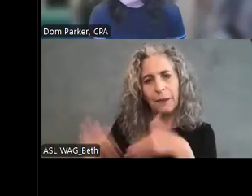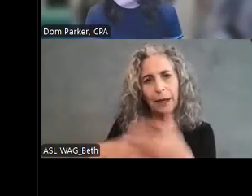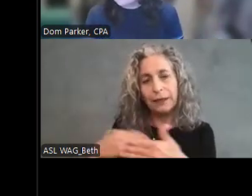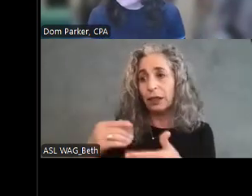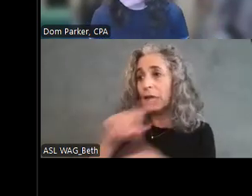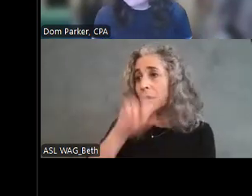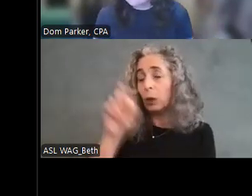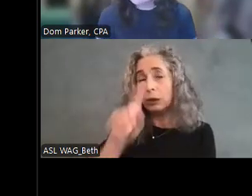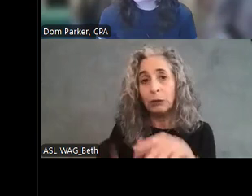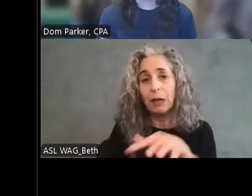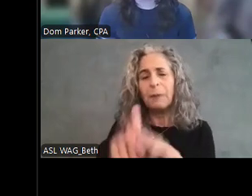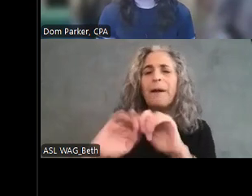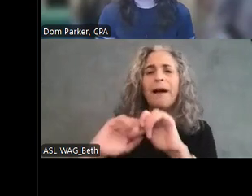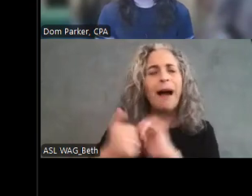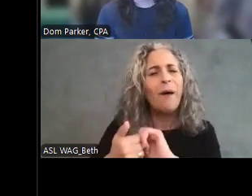about how